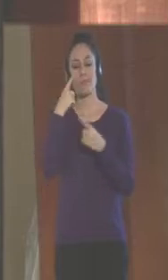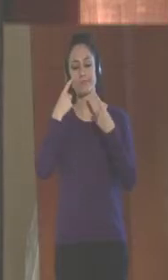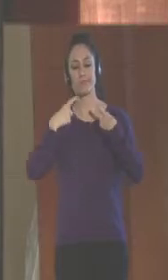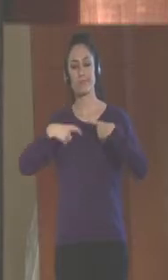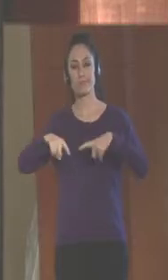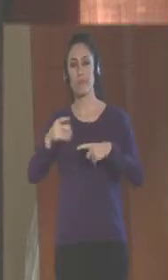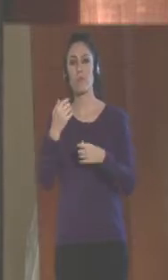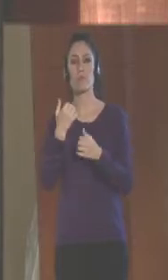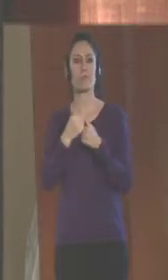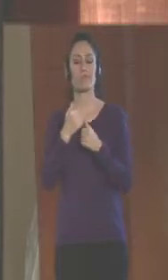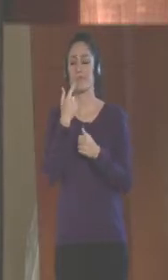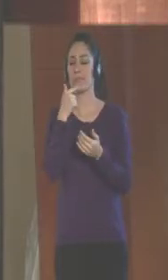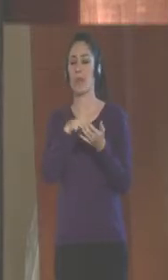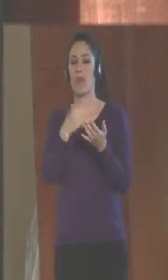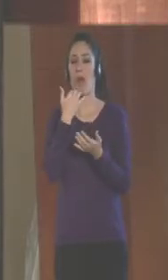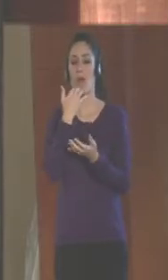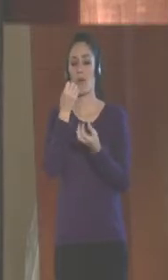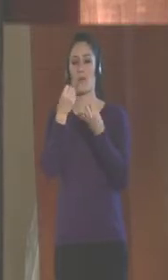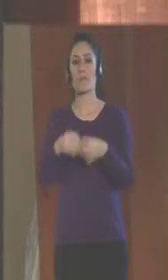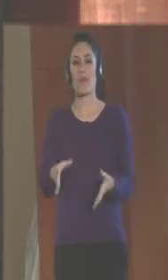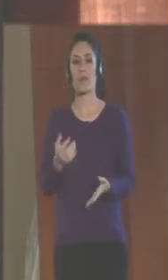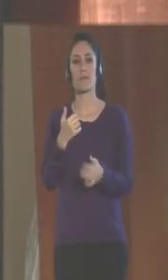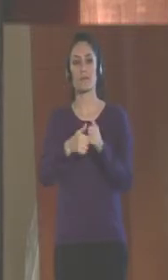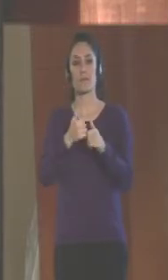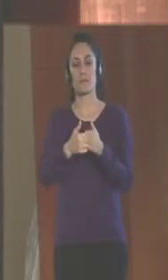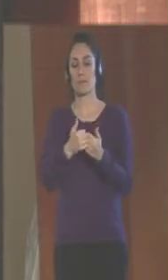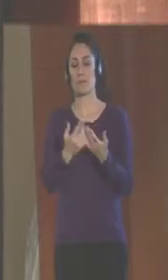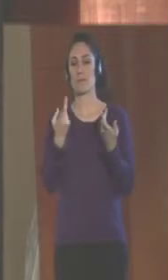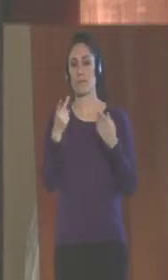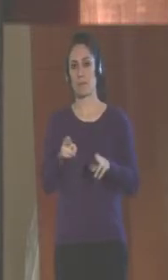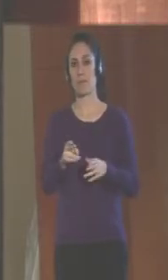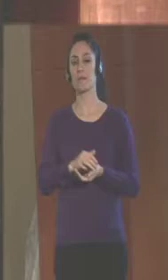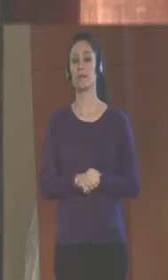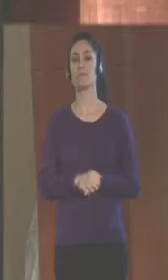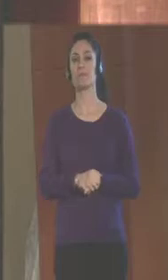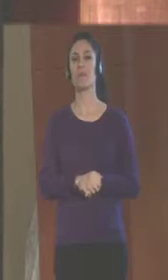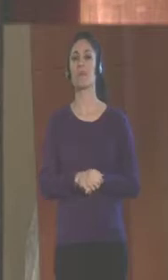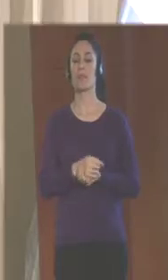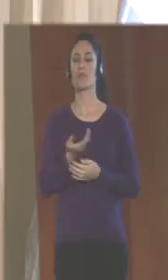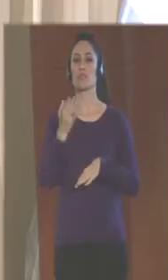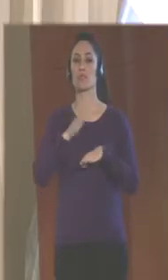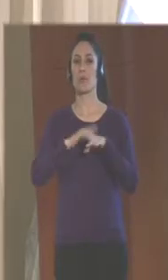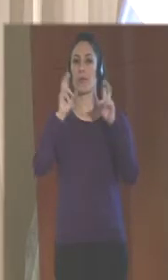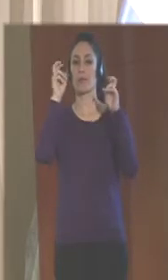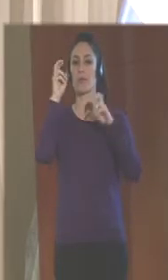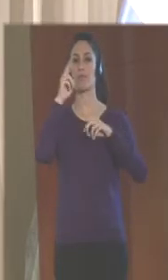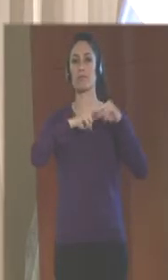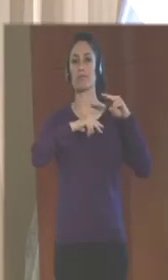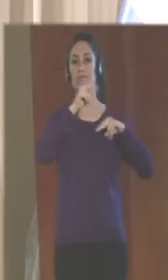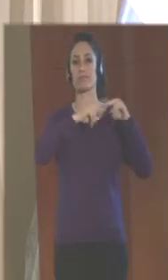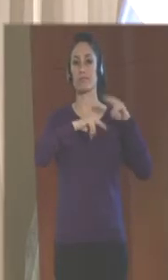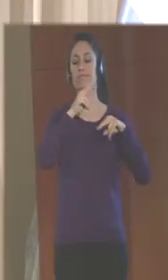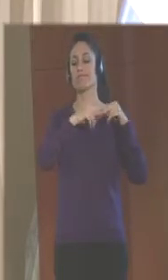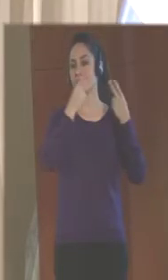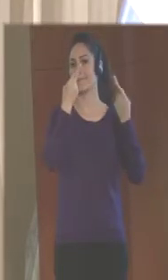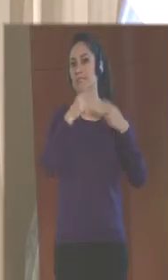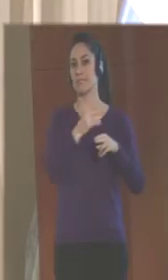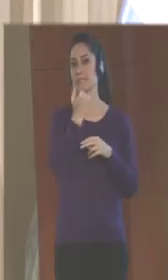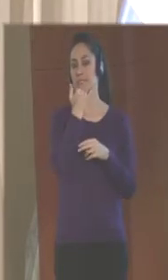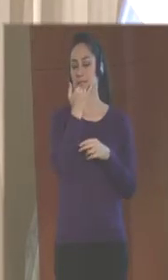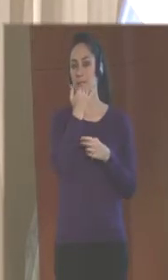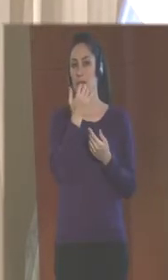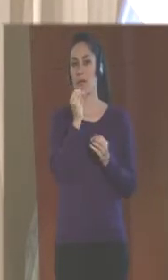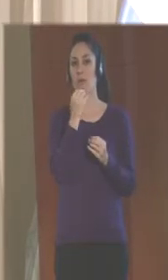or orographic conditions, but also loss scenarios, potential loss scenarios, that everything has to do with